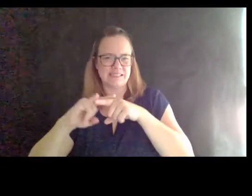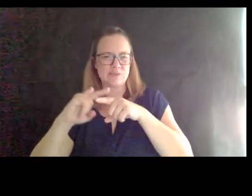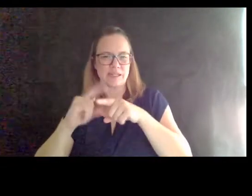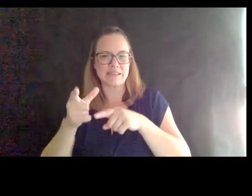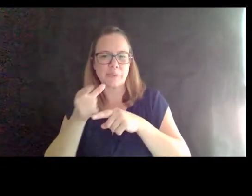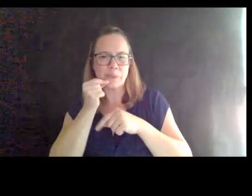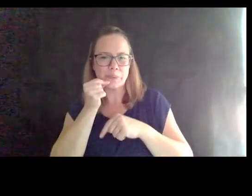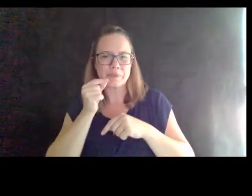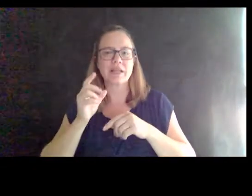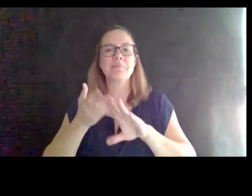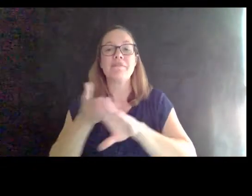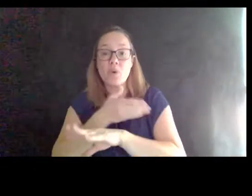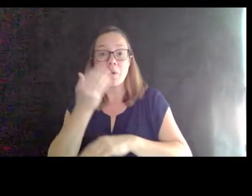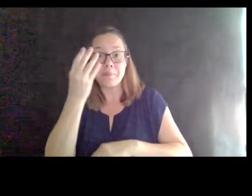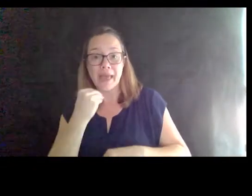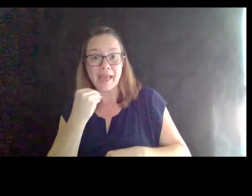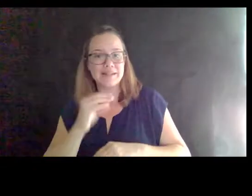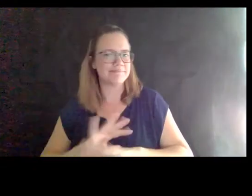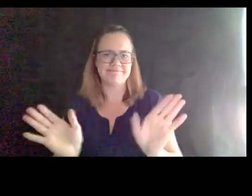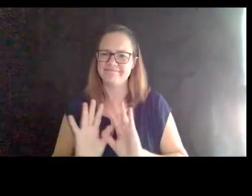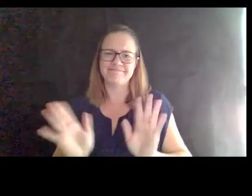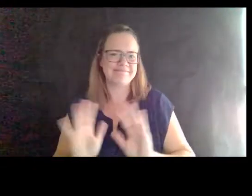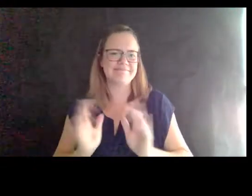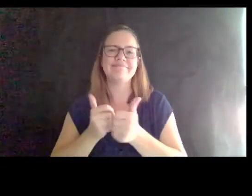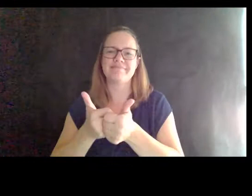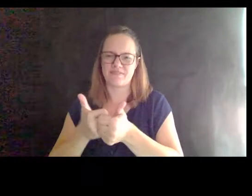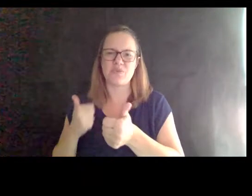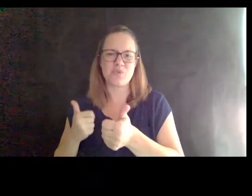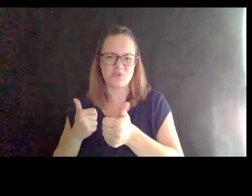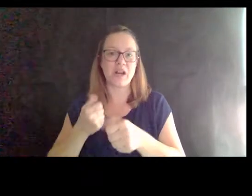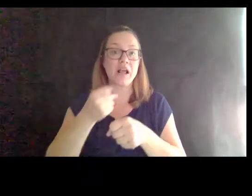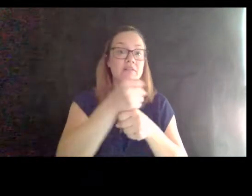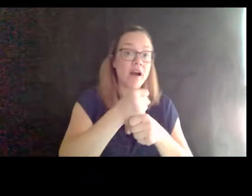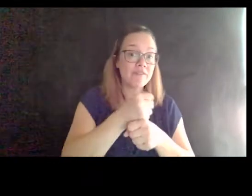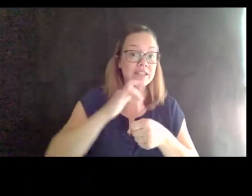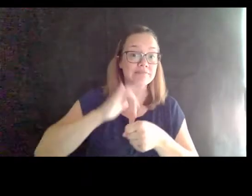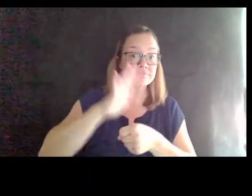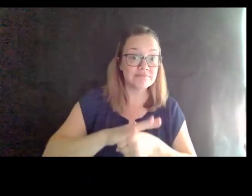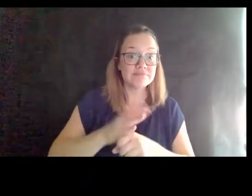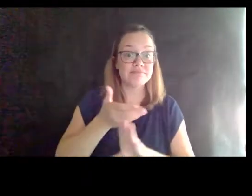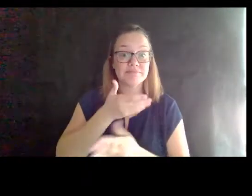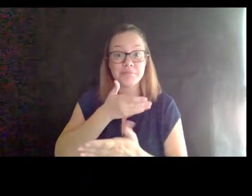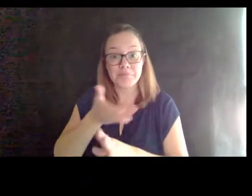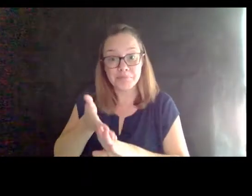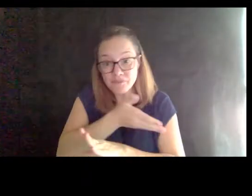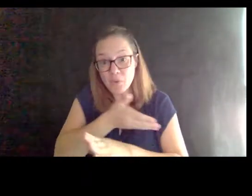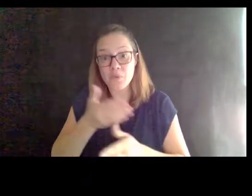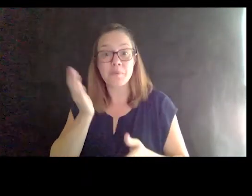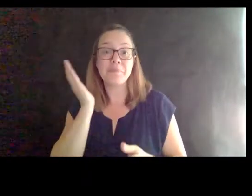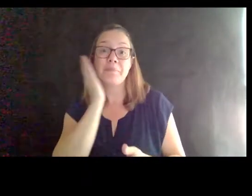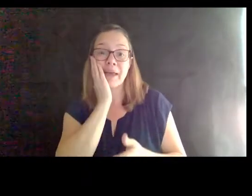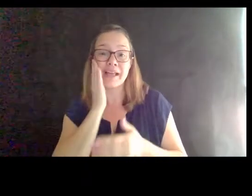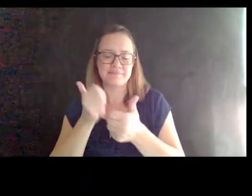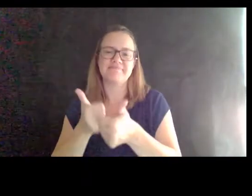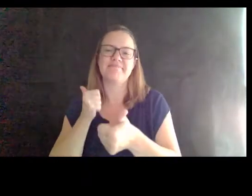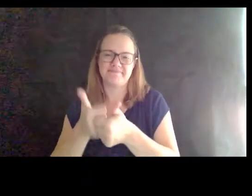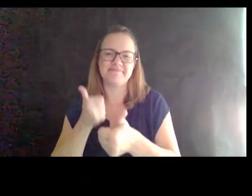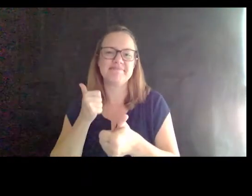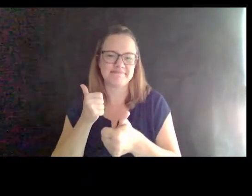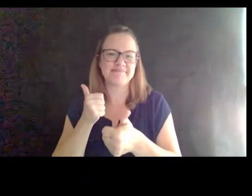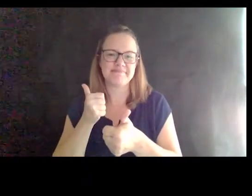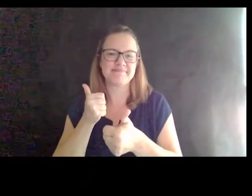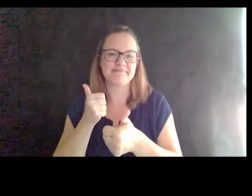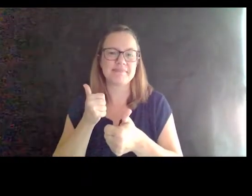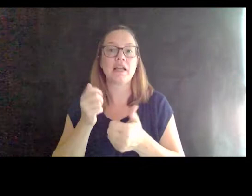our systems up. So really avoiding that close to bedtime. Some